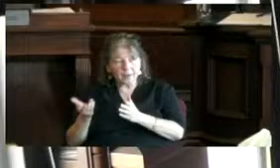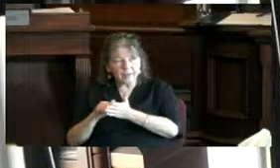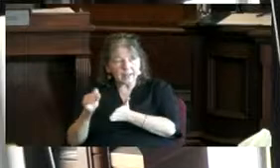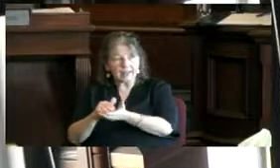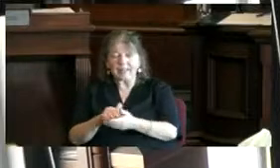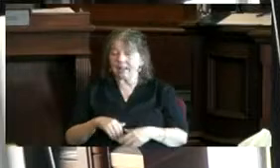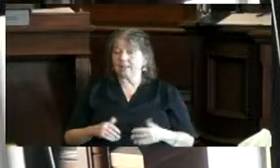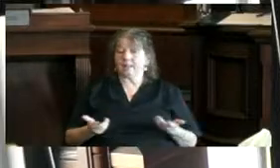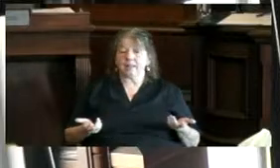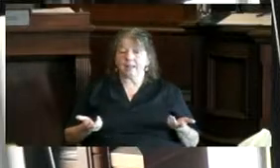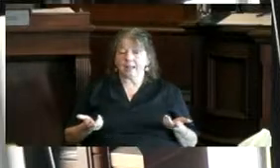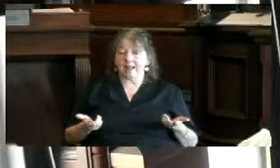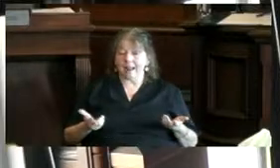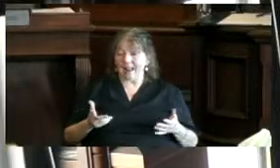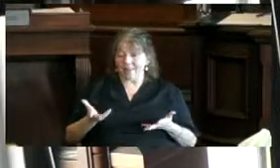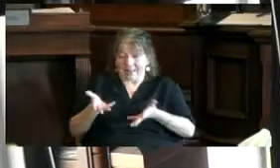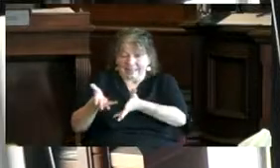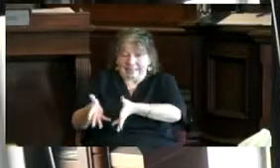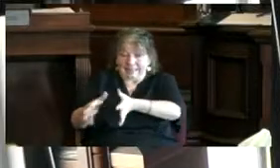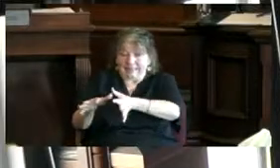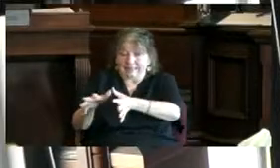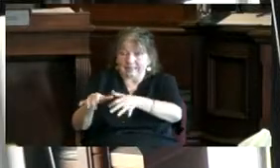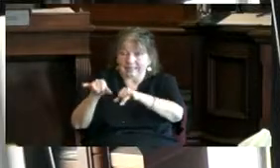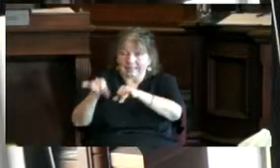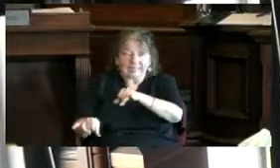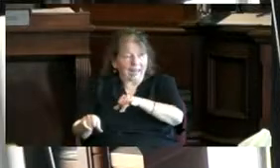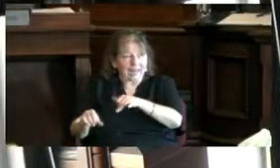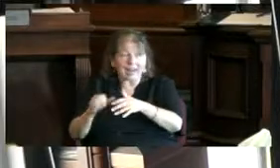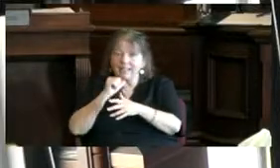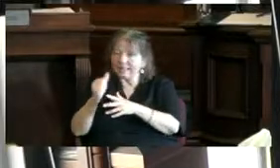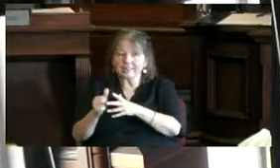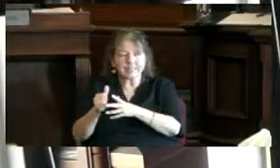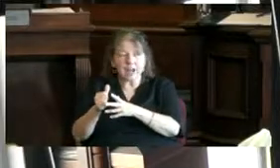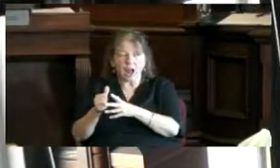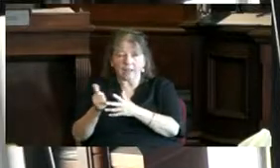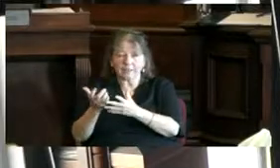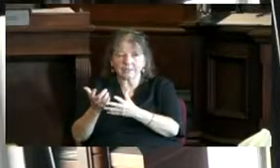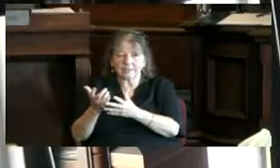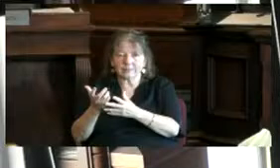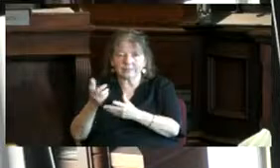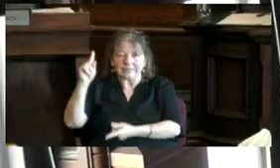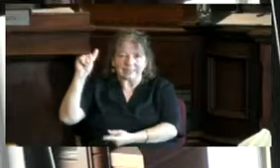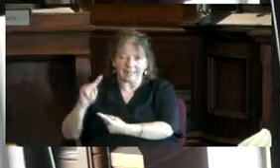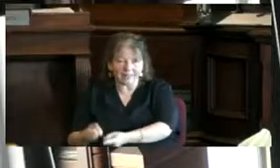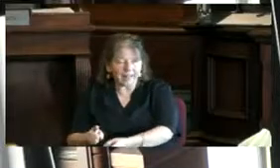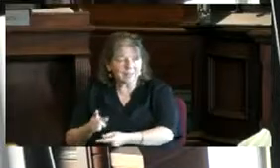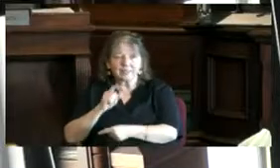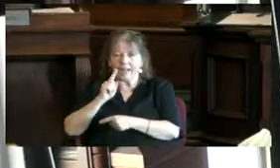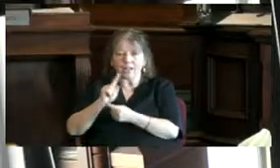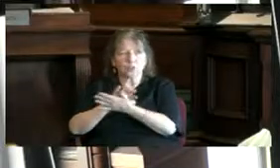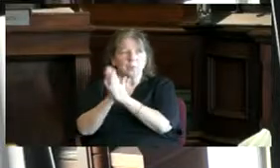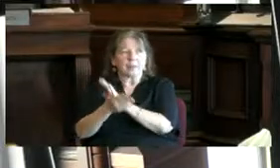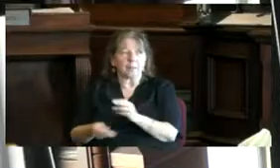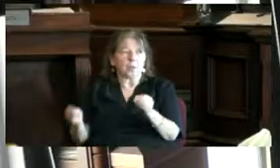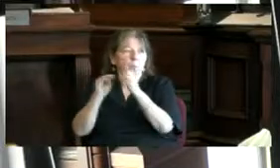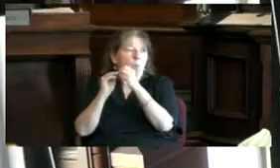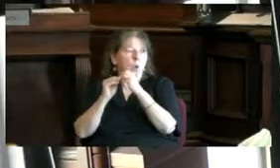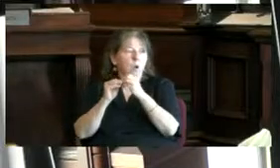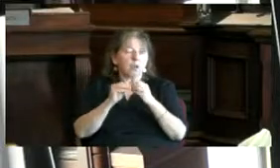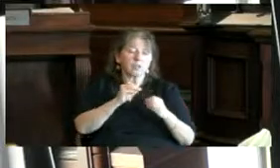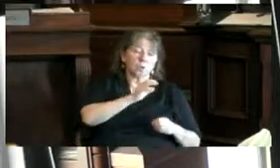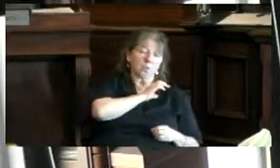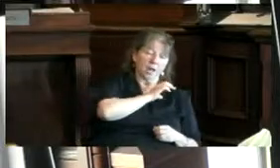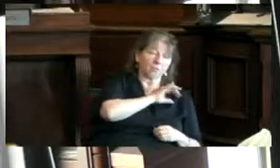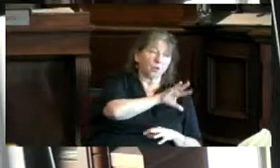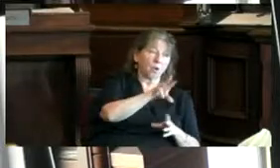is here and has not gone away, right? It's only expanded. So the officers are involved, myself,